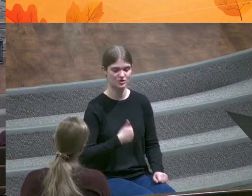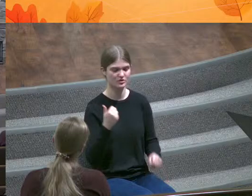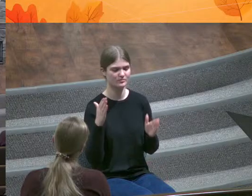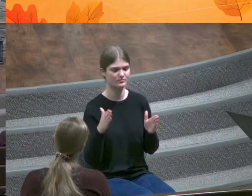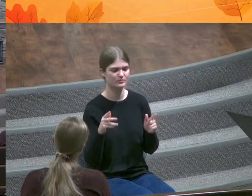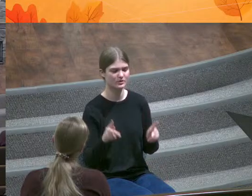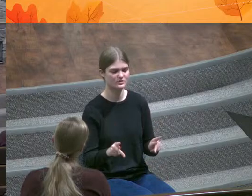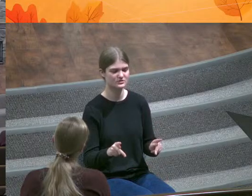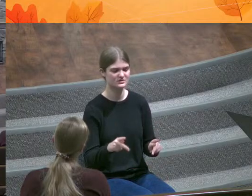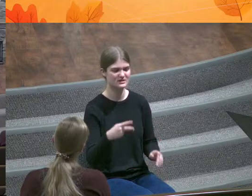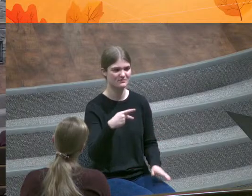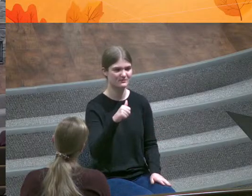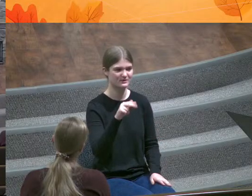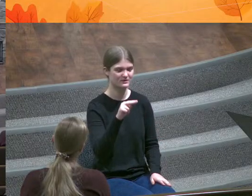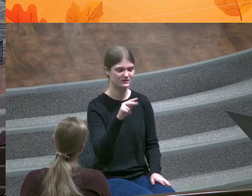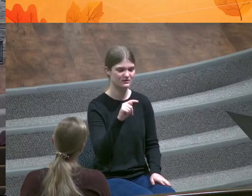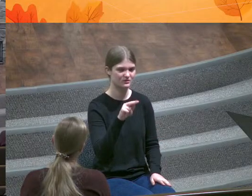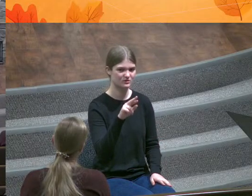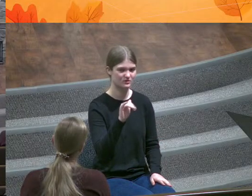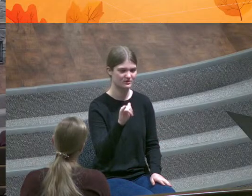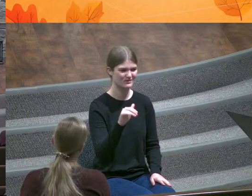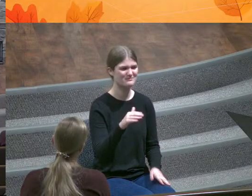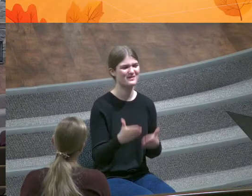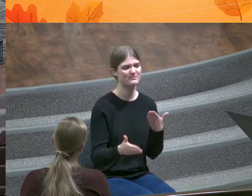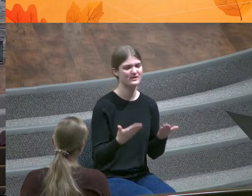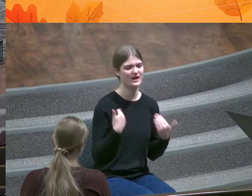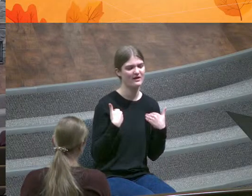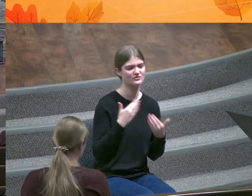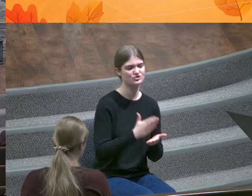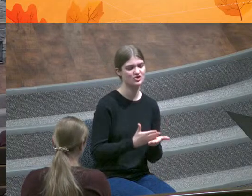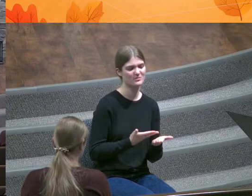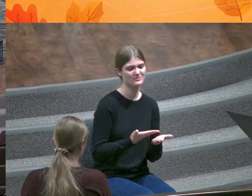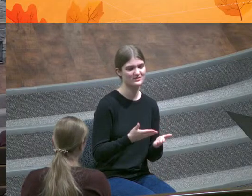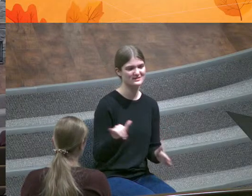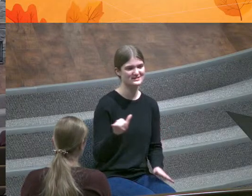in Stephen's pantry. We might all have some of the same things, right?